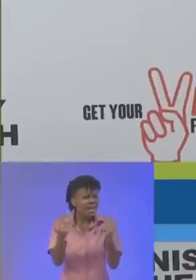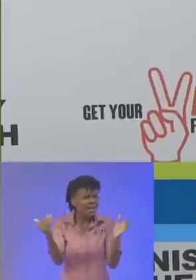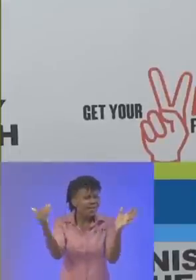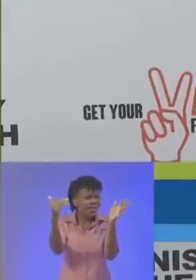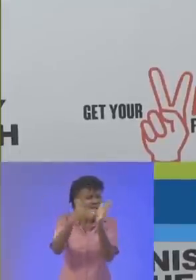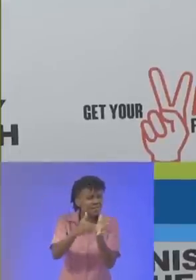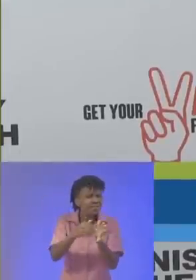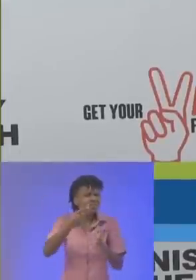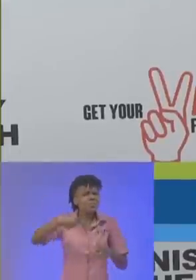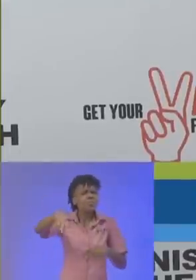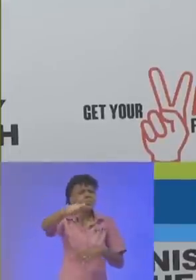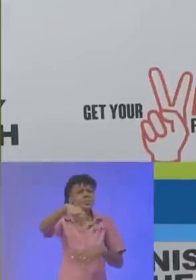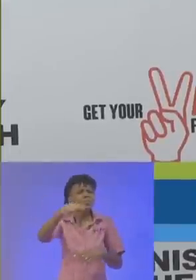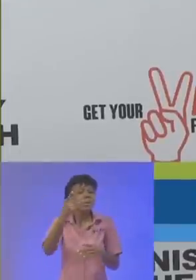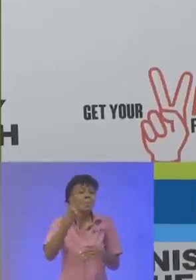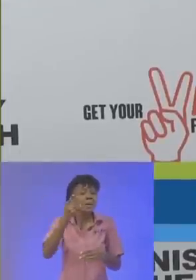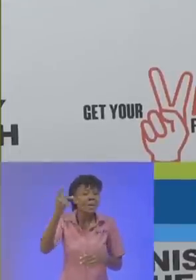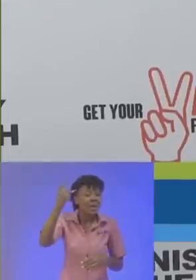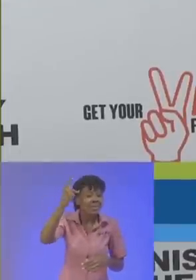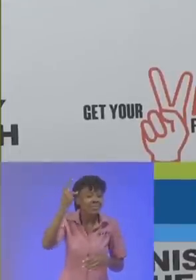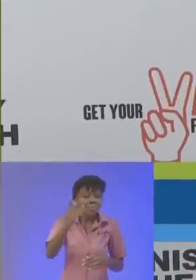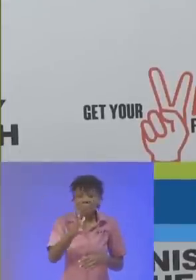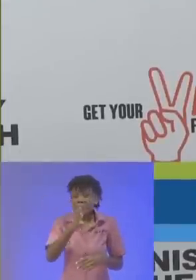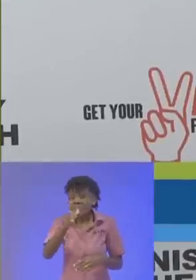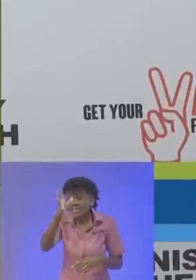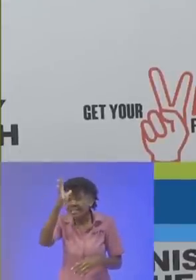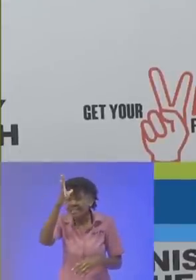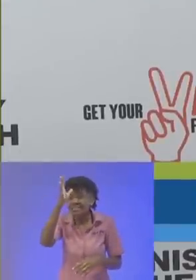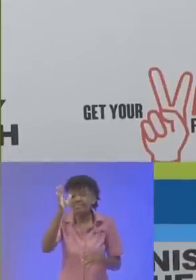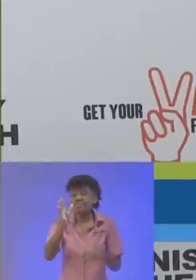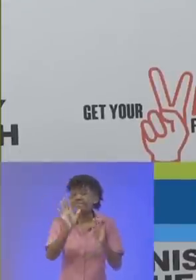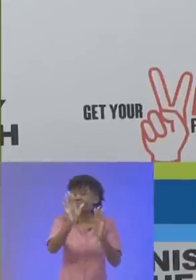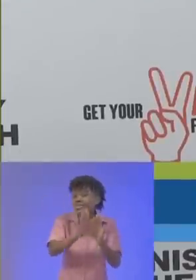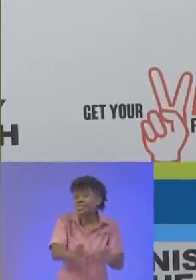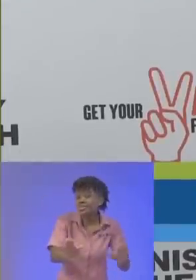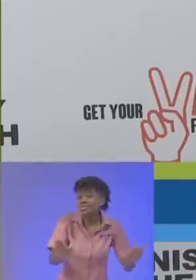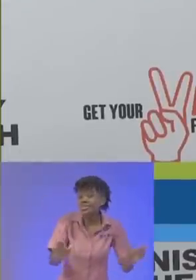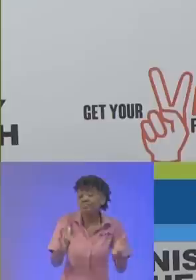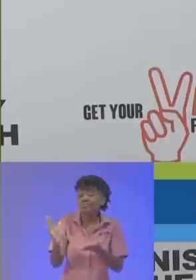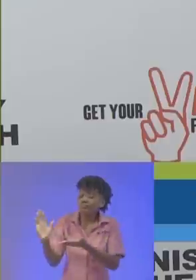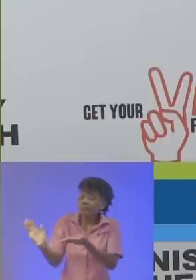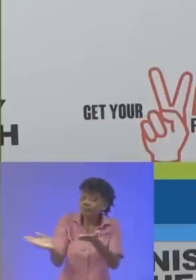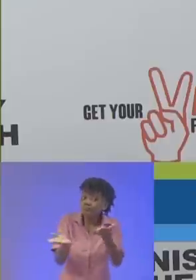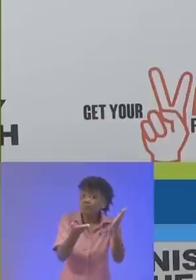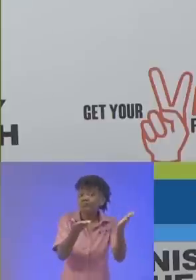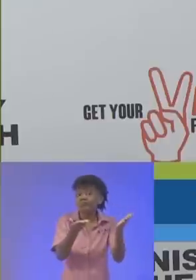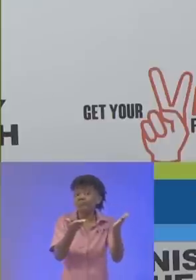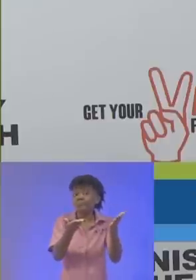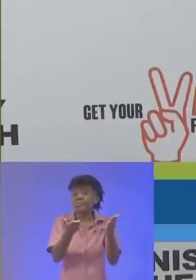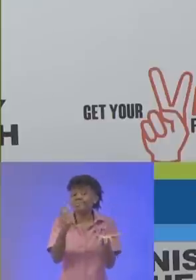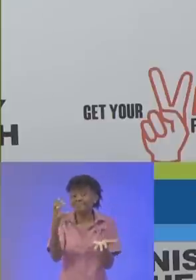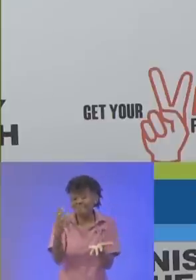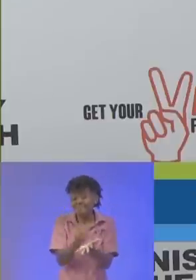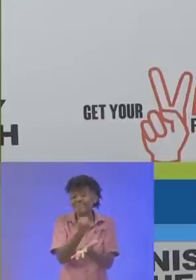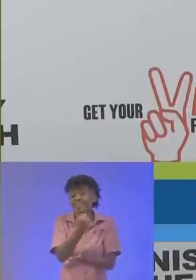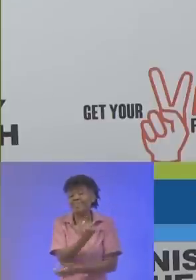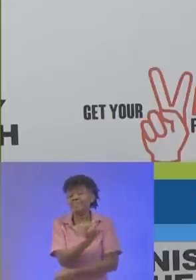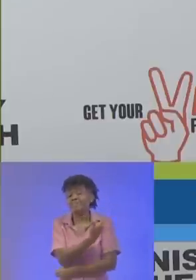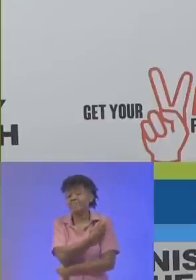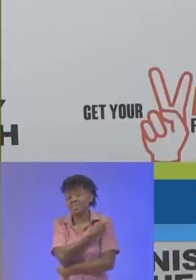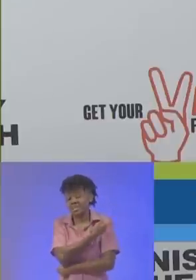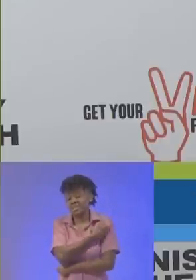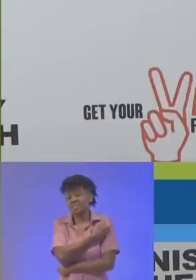fully vaccinated and adequately vaccinated. So we are very pleased to have with us today Ms. Suk Chand, who